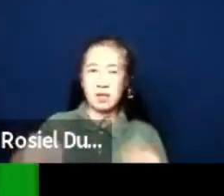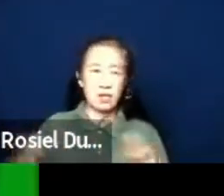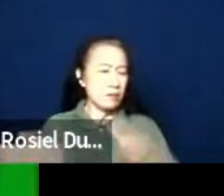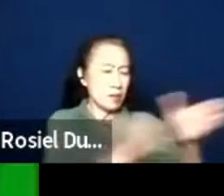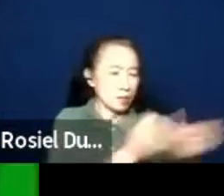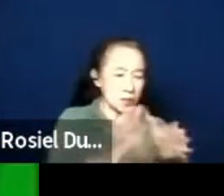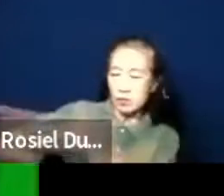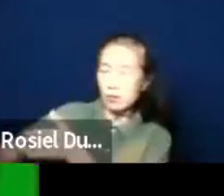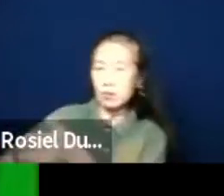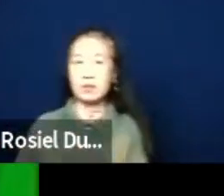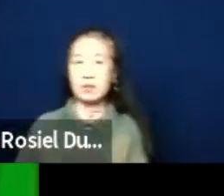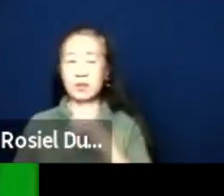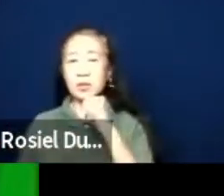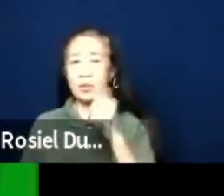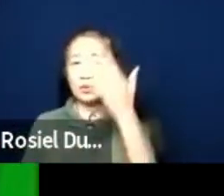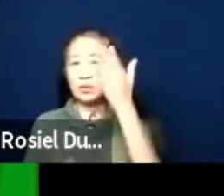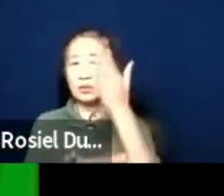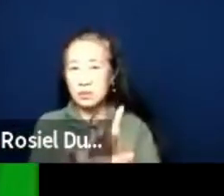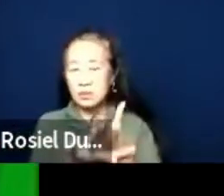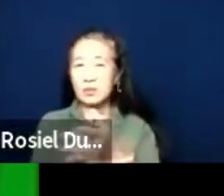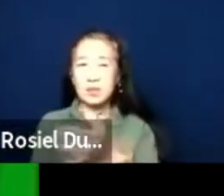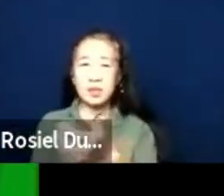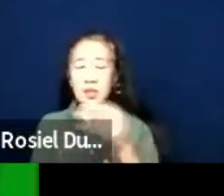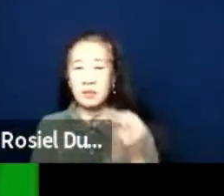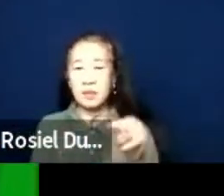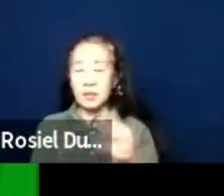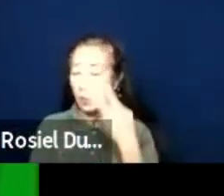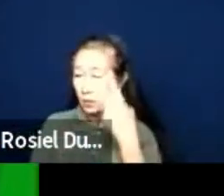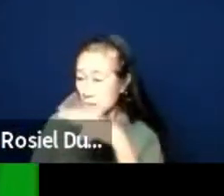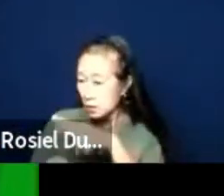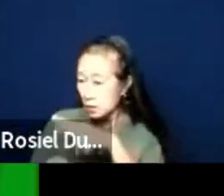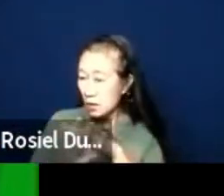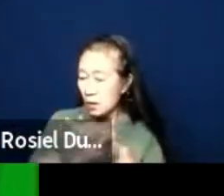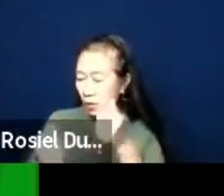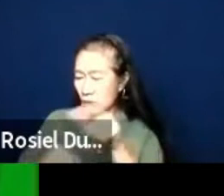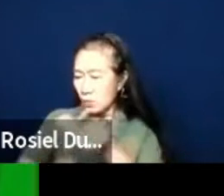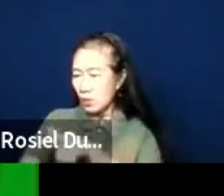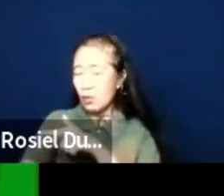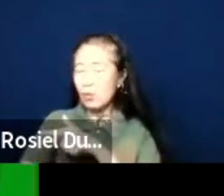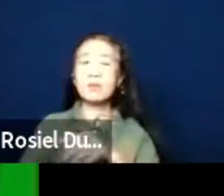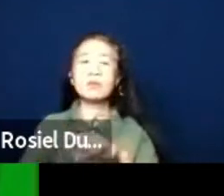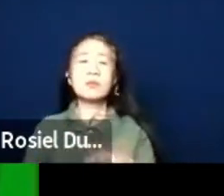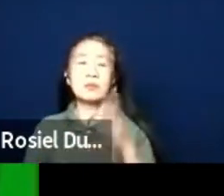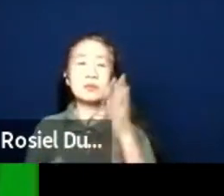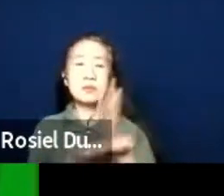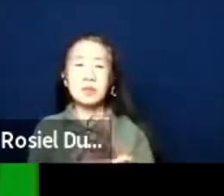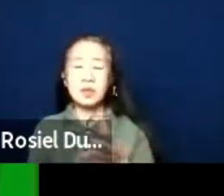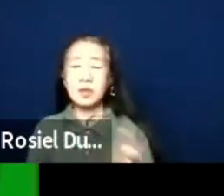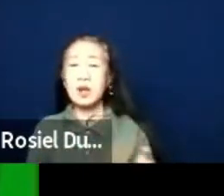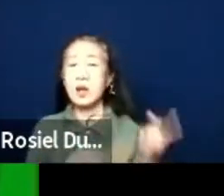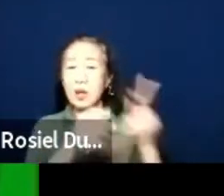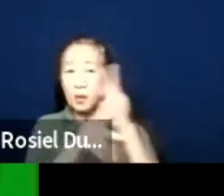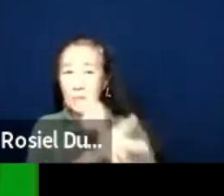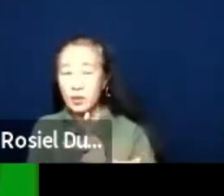Don't restrain or move them. Make a note of the time when the seizure started and how long it lasts. Protect their head by placing something